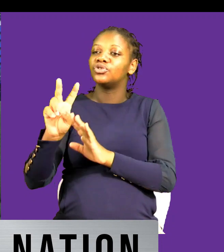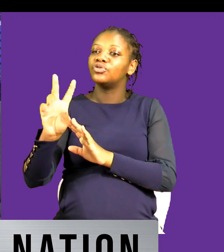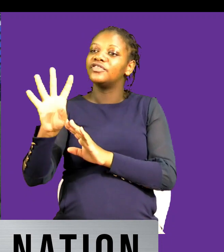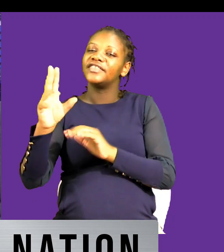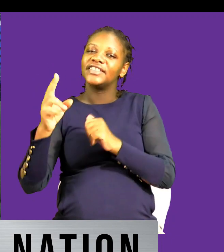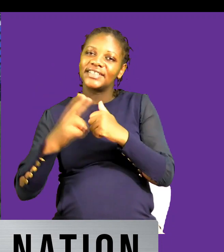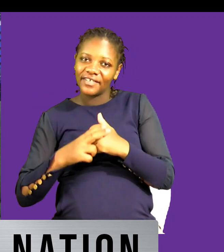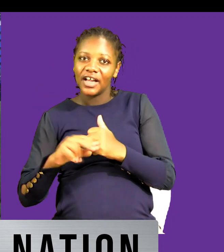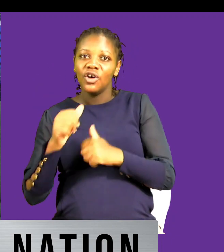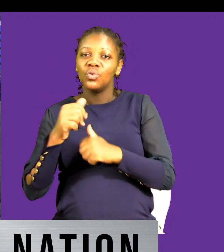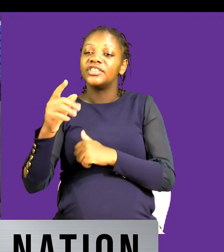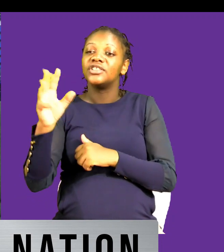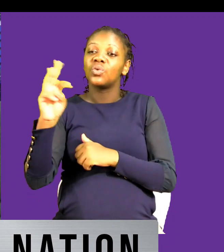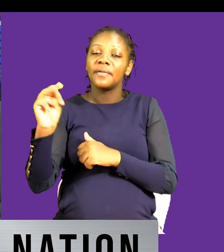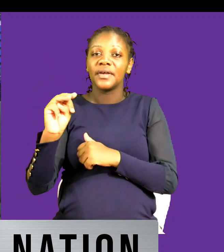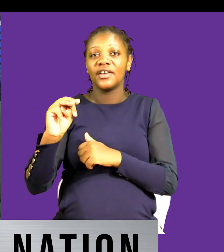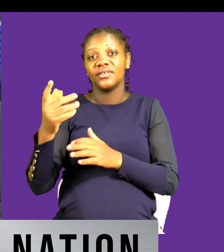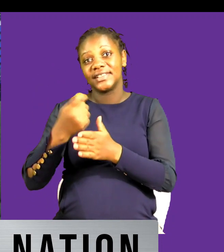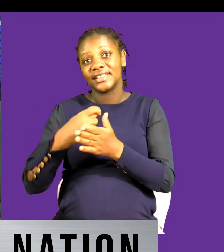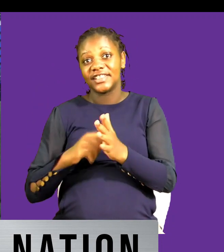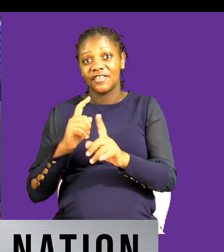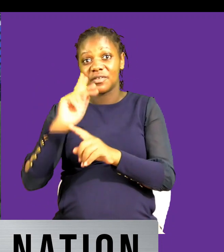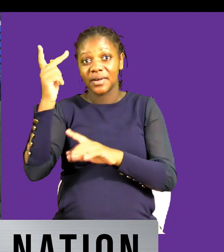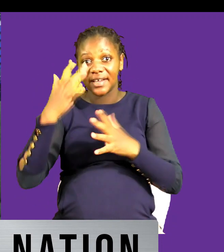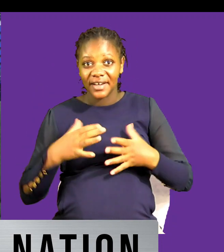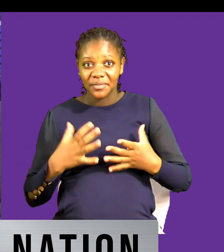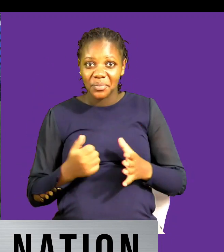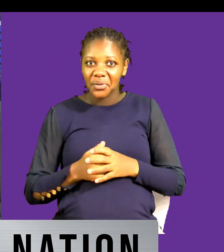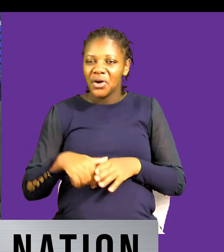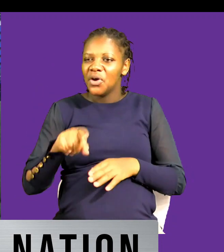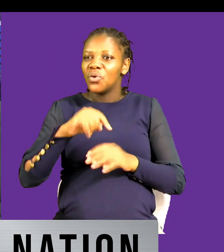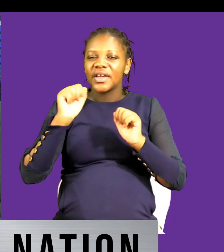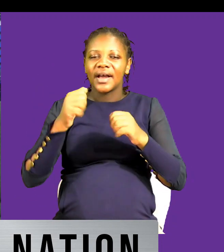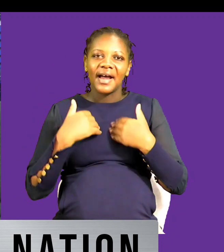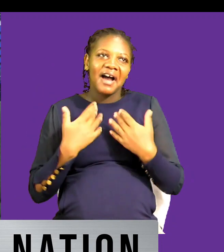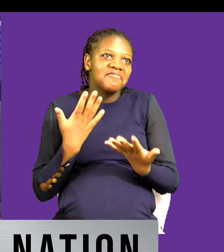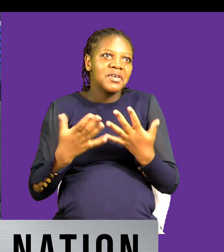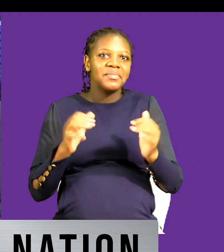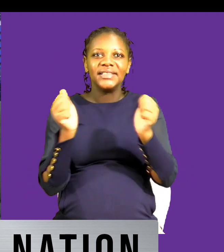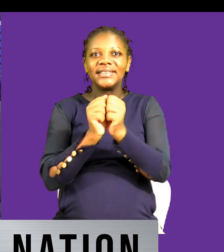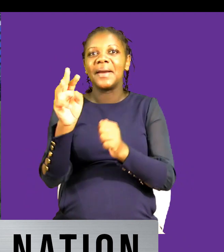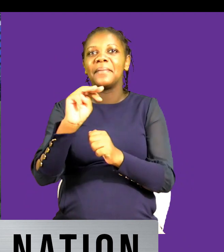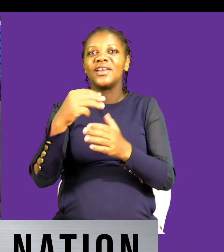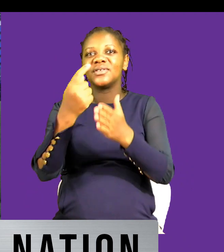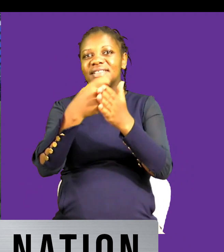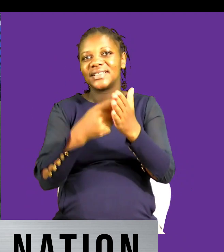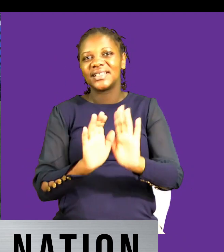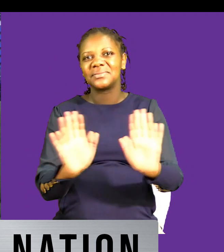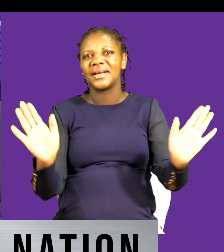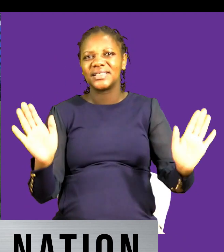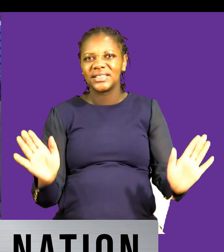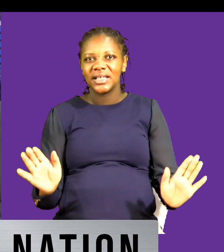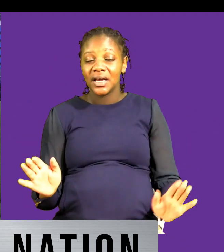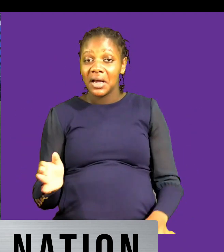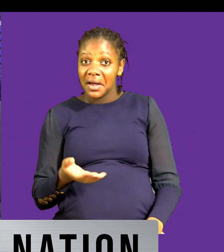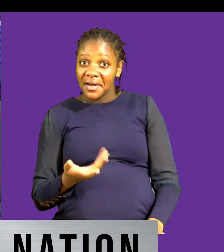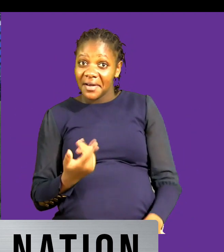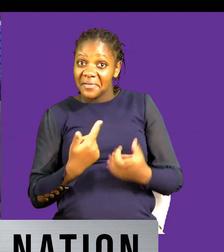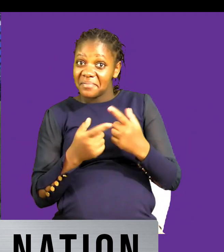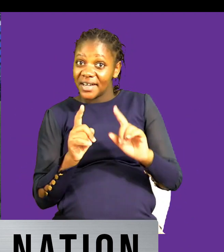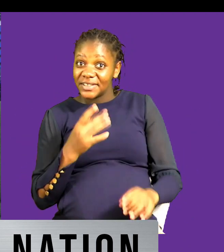Kenyans. We believe that we don't have to do 1 million. We can do 10 million of those signatures, Jonah. We don't have to do ODM has